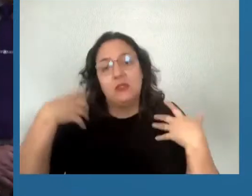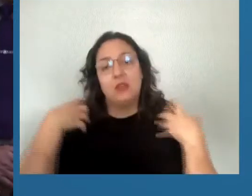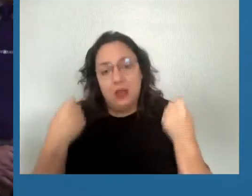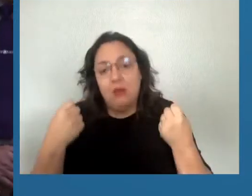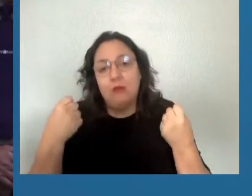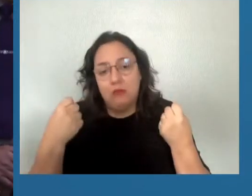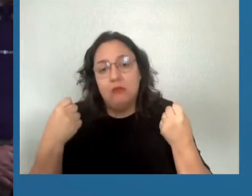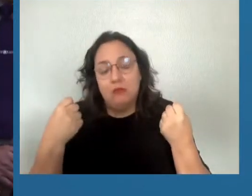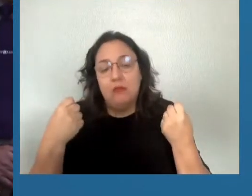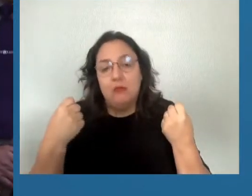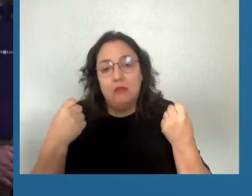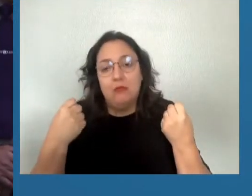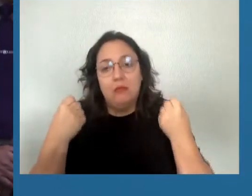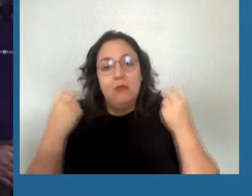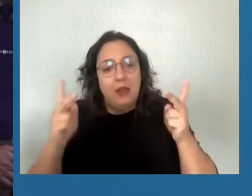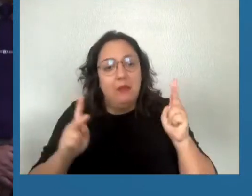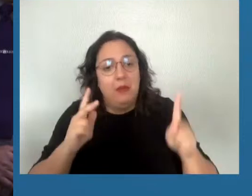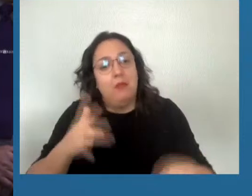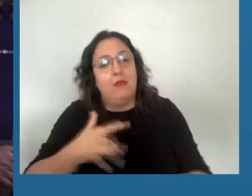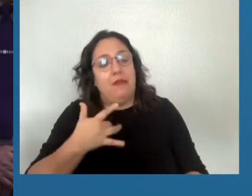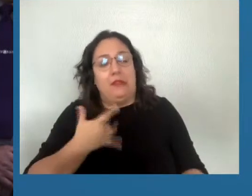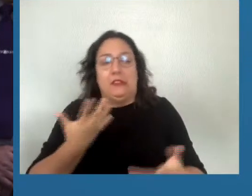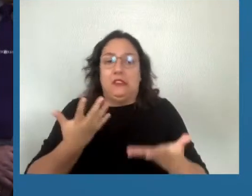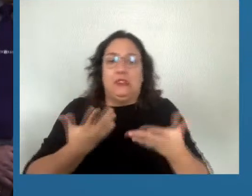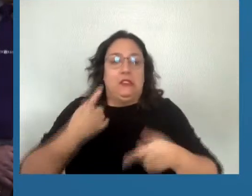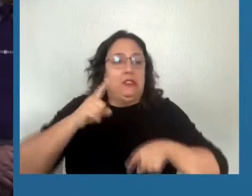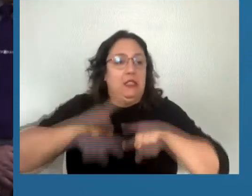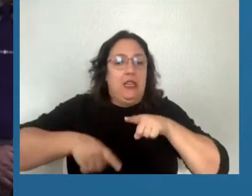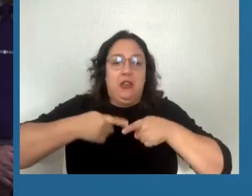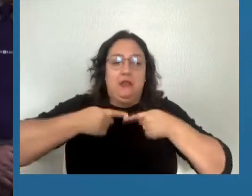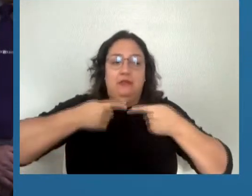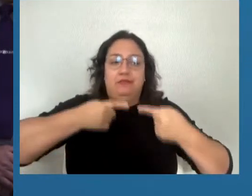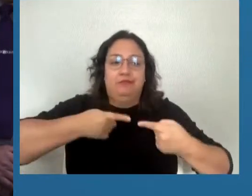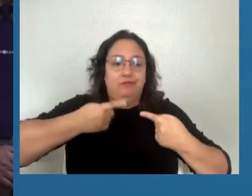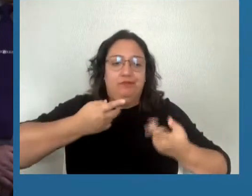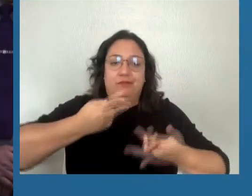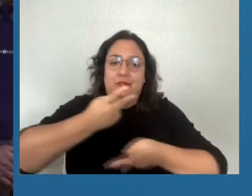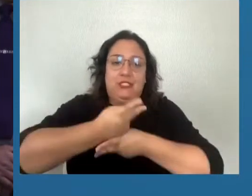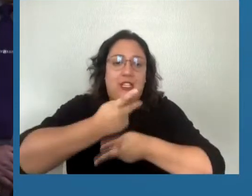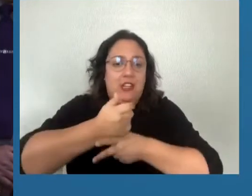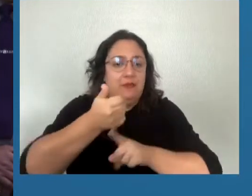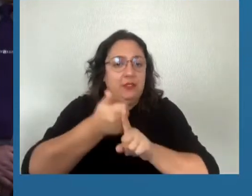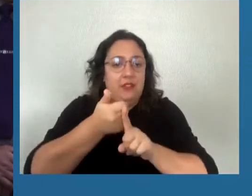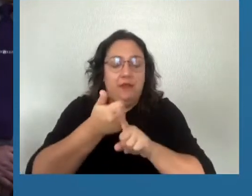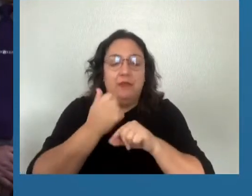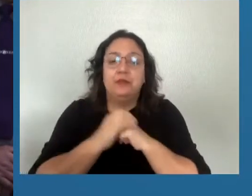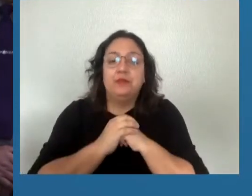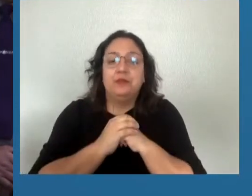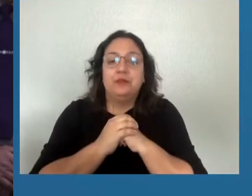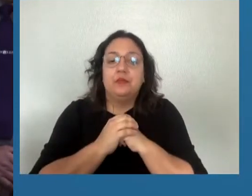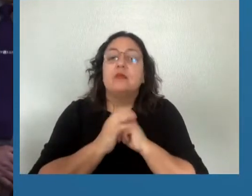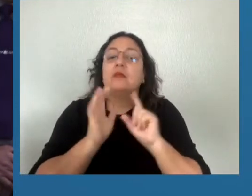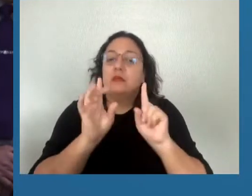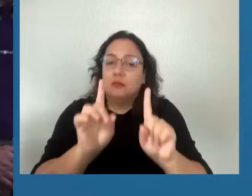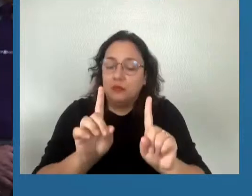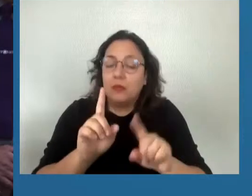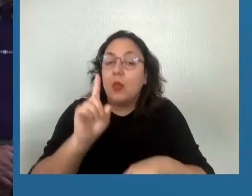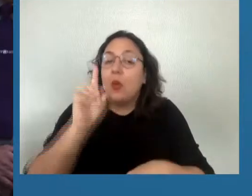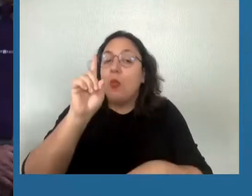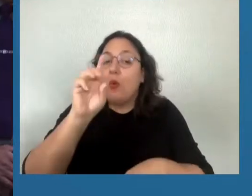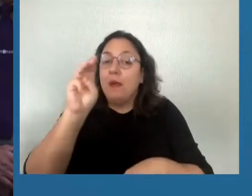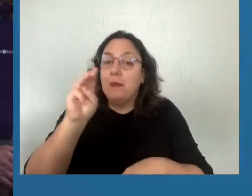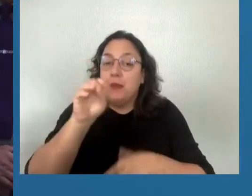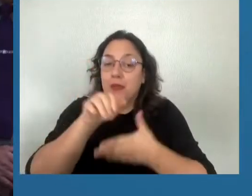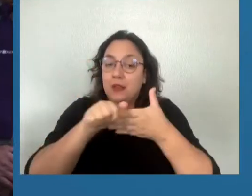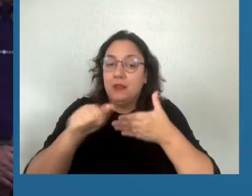care of themselves on our streets, and that is not compassionate to leave them there. But I want to talk about the $1 million that I want to surge for the City of